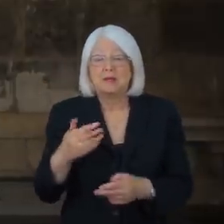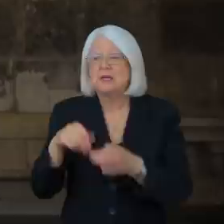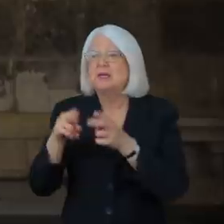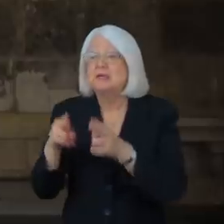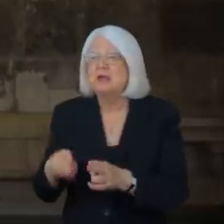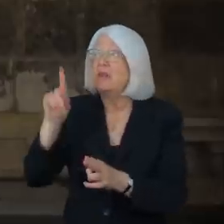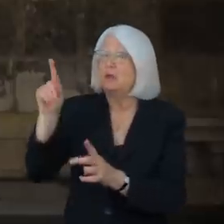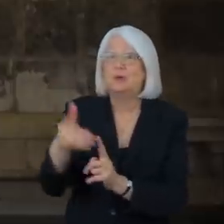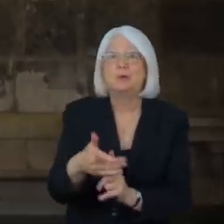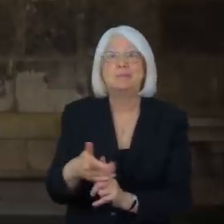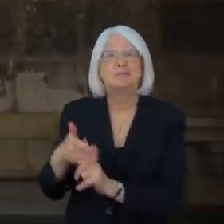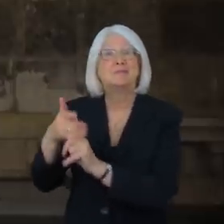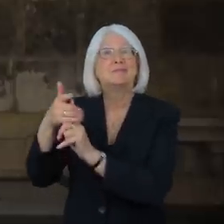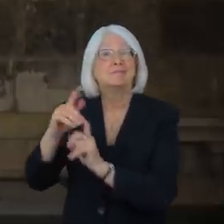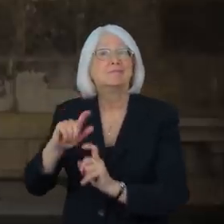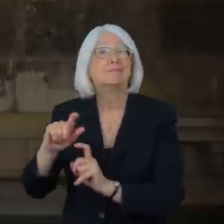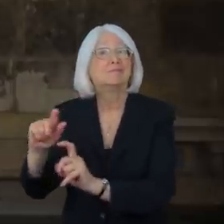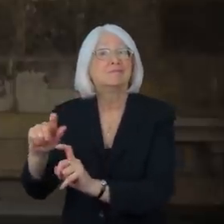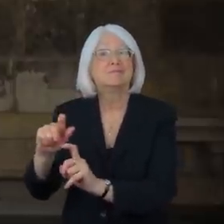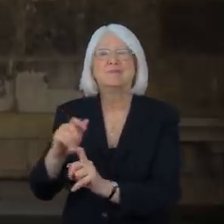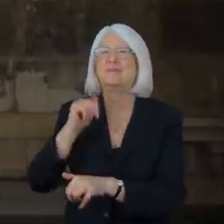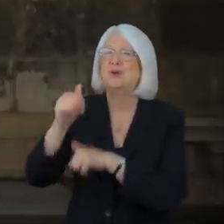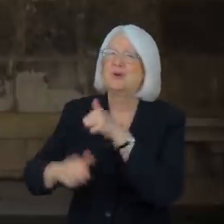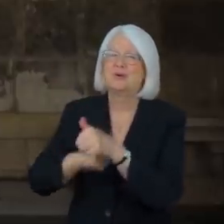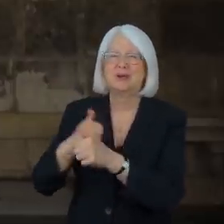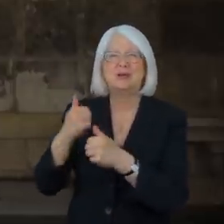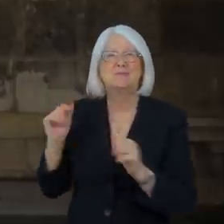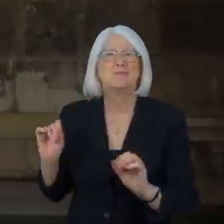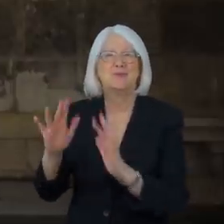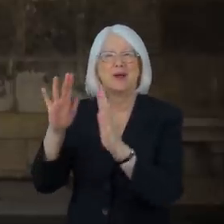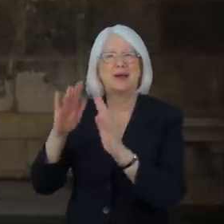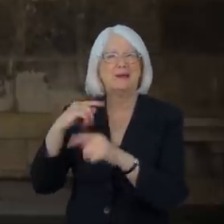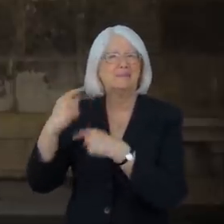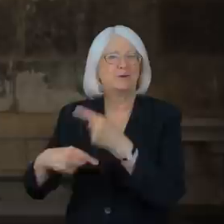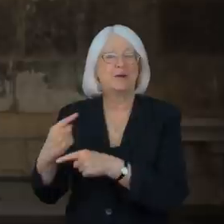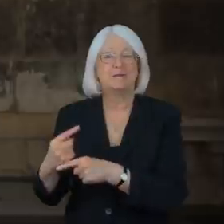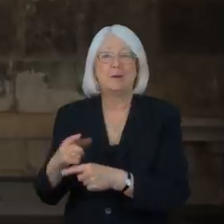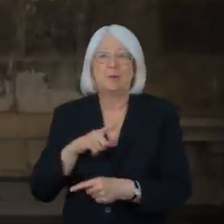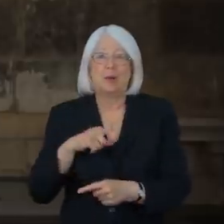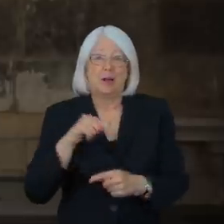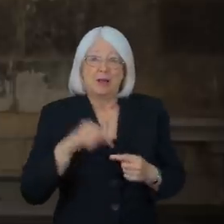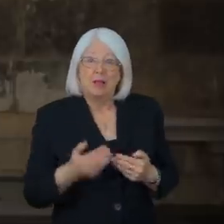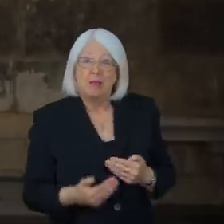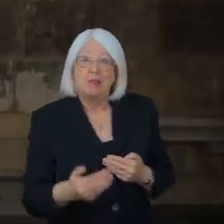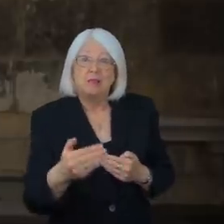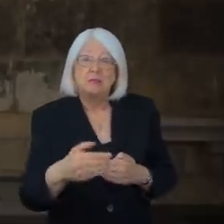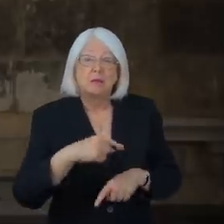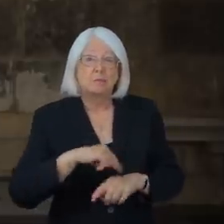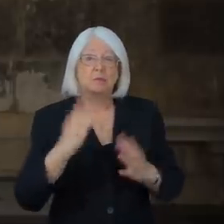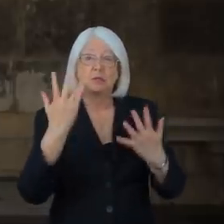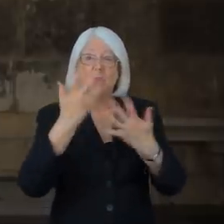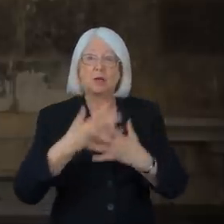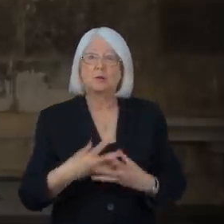death. To you be glory and praise forever. For the darkness of this age is passing